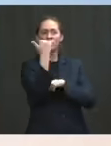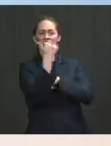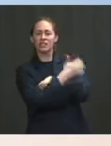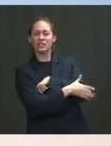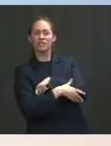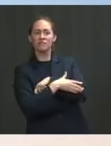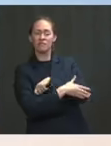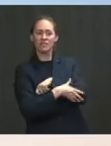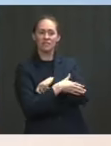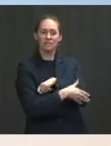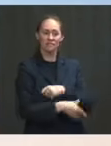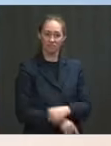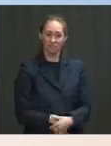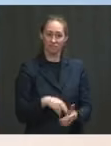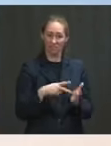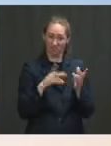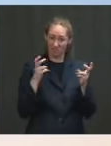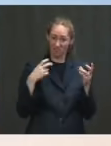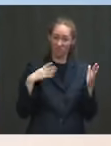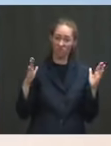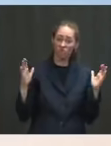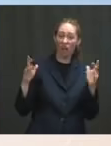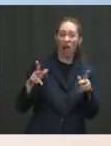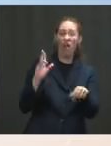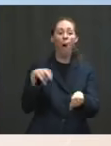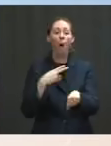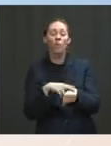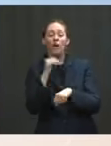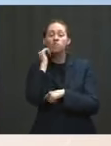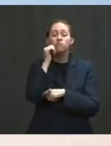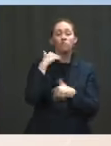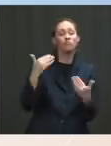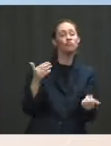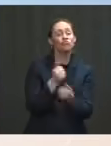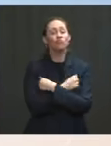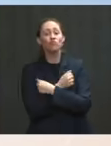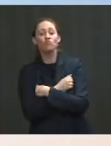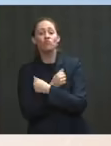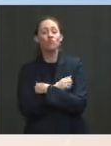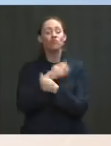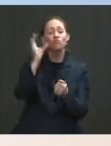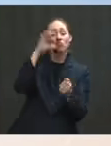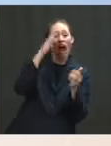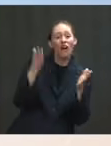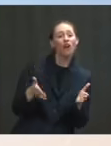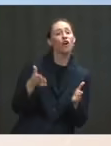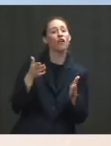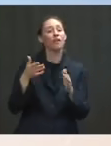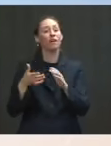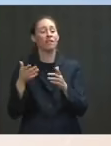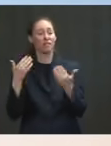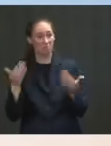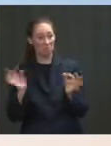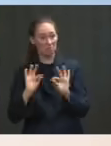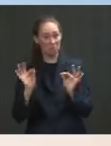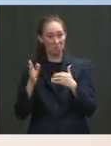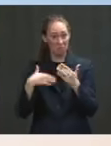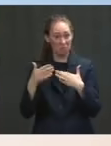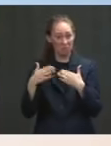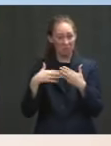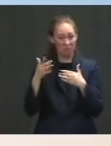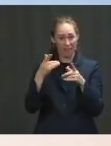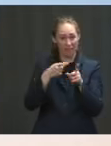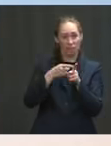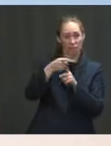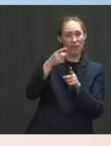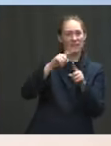like hugging people, shaking hands with strangers, and that's all perfectly okay, given the rise of other variants? Well, again, I would say the